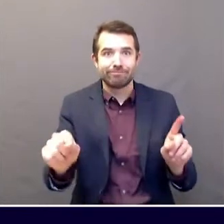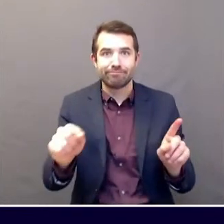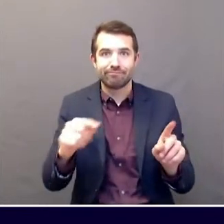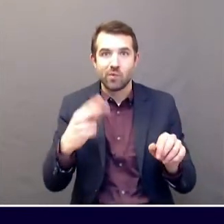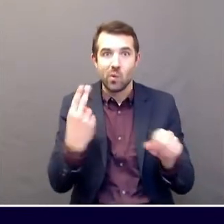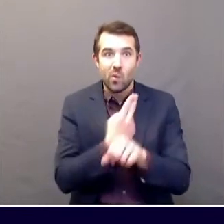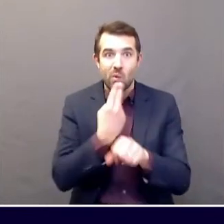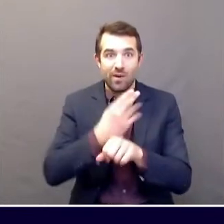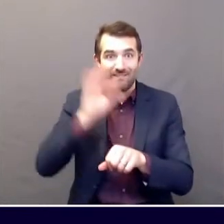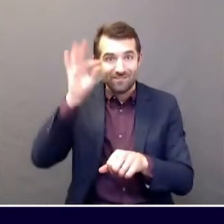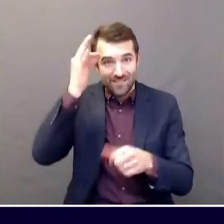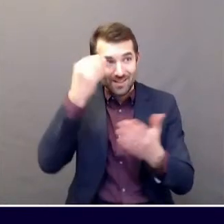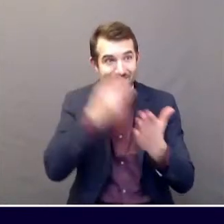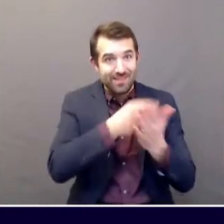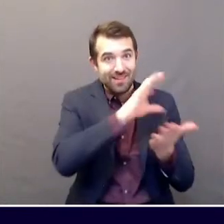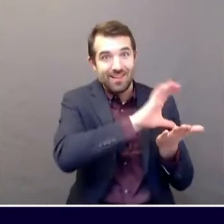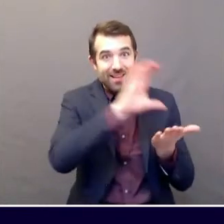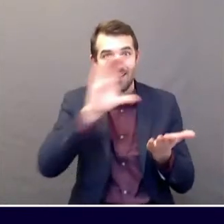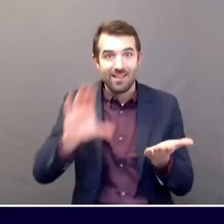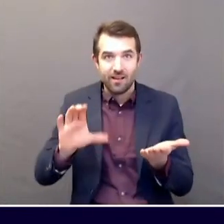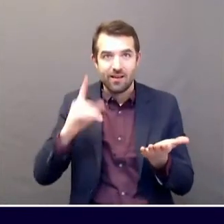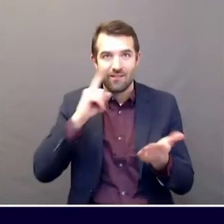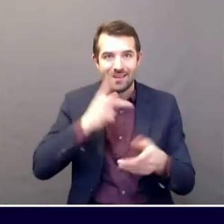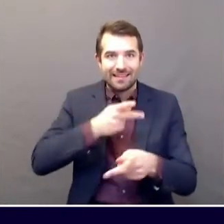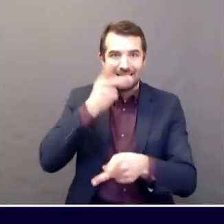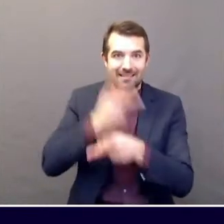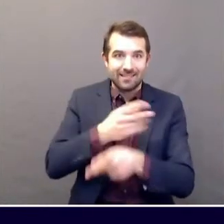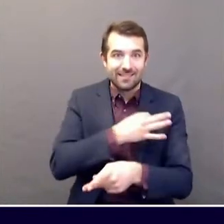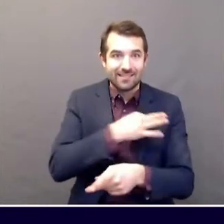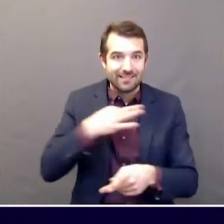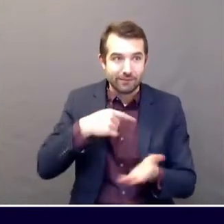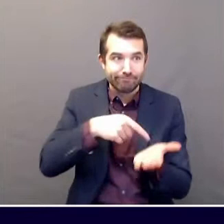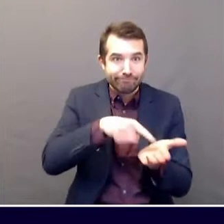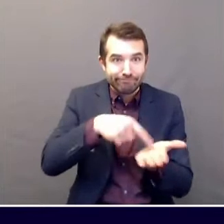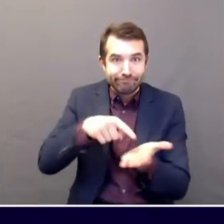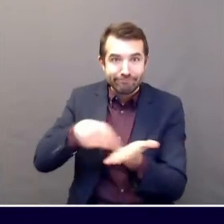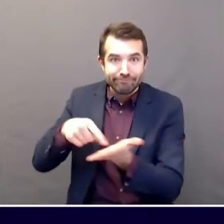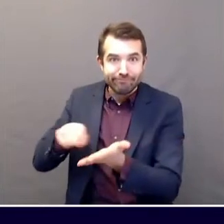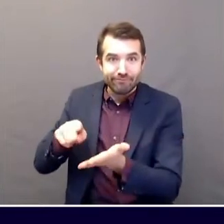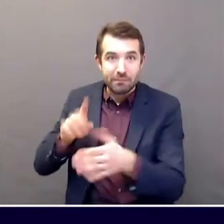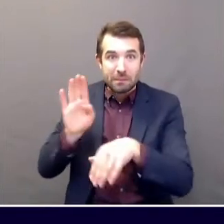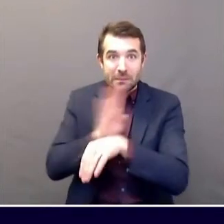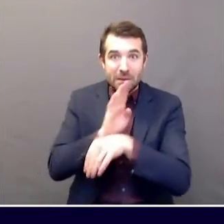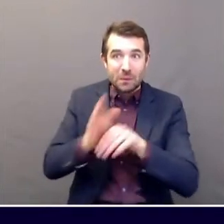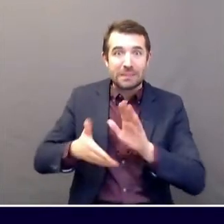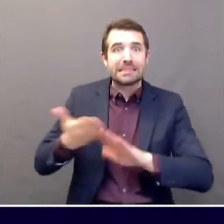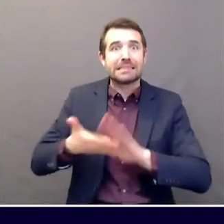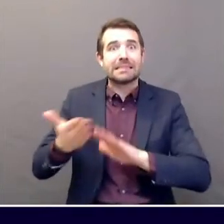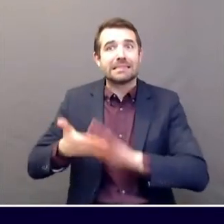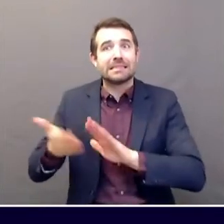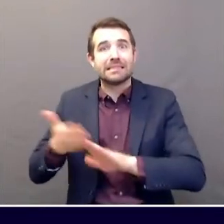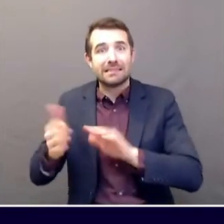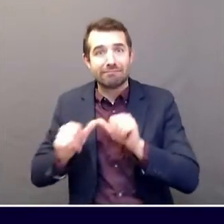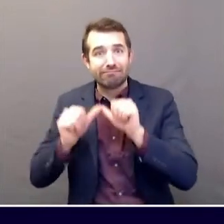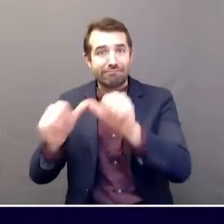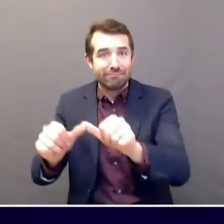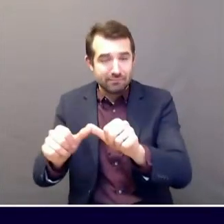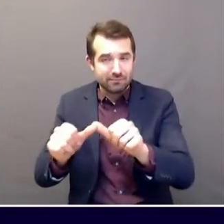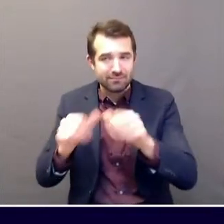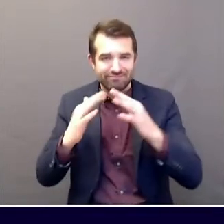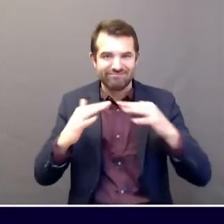payroll, to keep people off the unemployment rolls, to keep the lights on and their doors open in a time